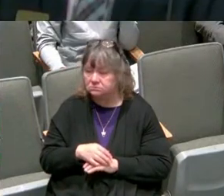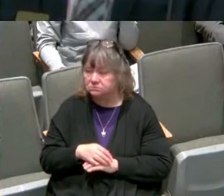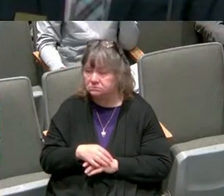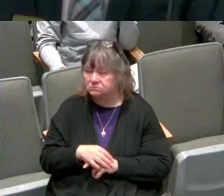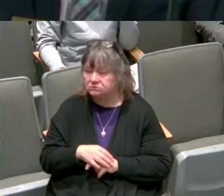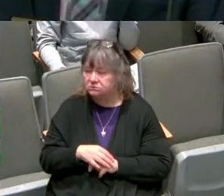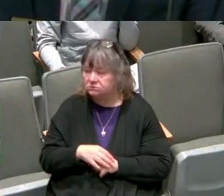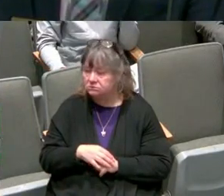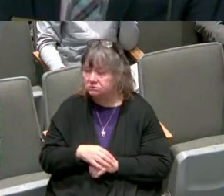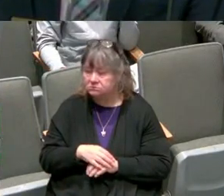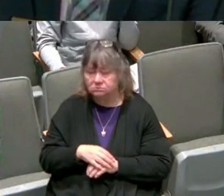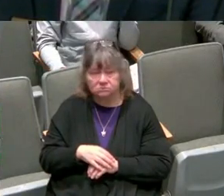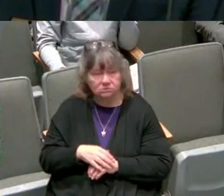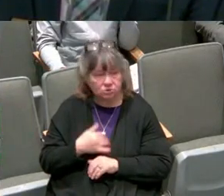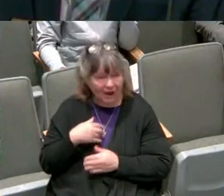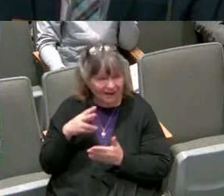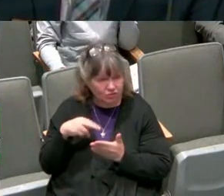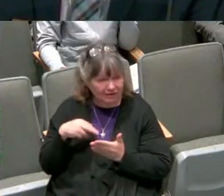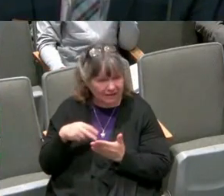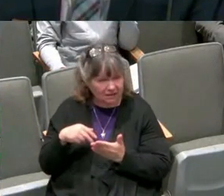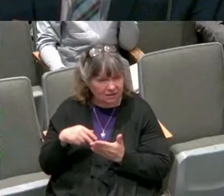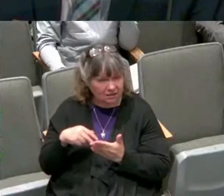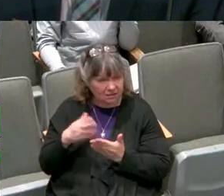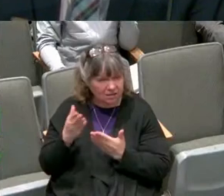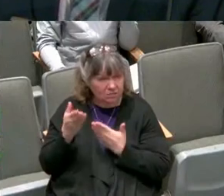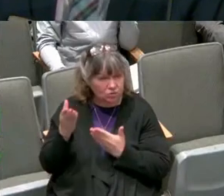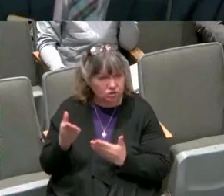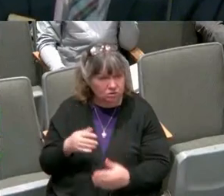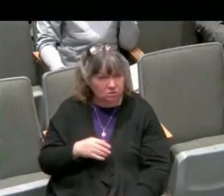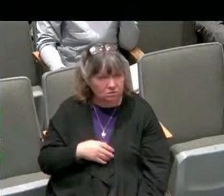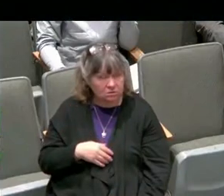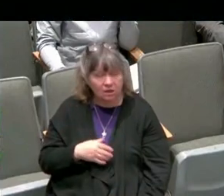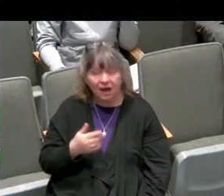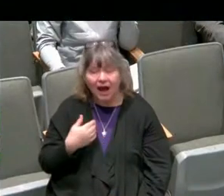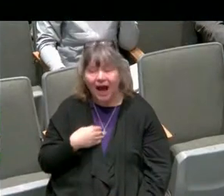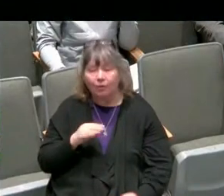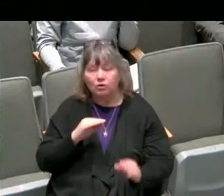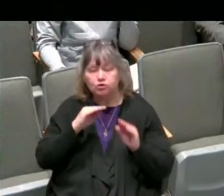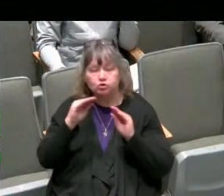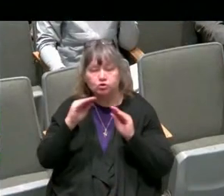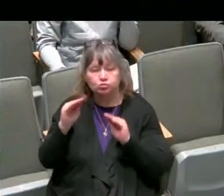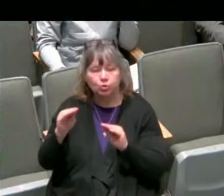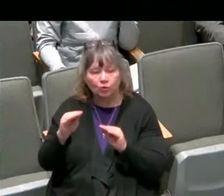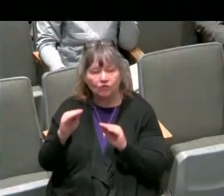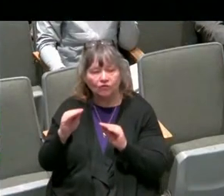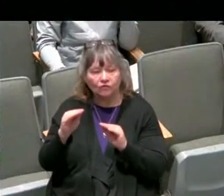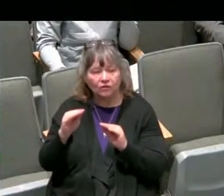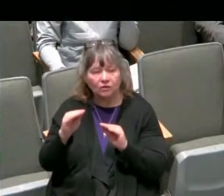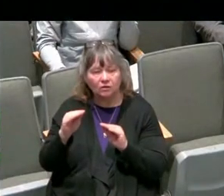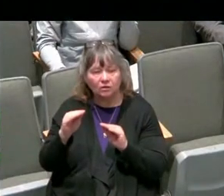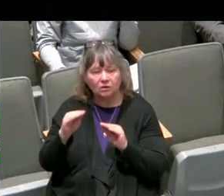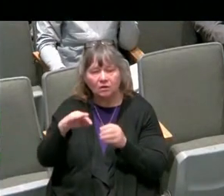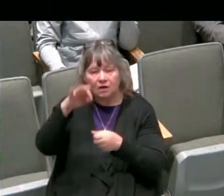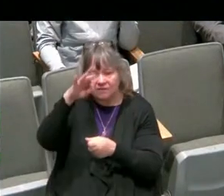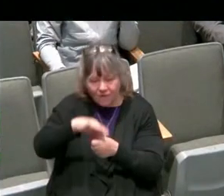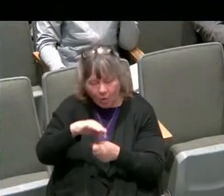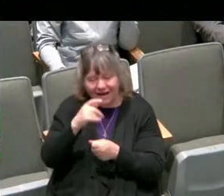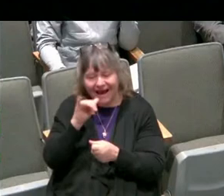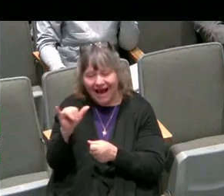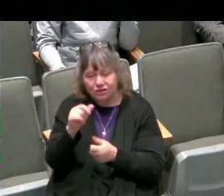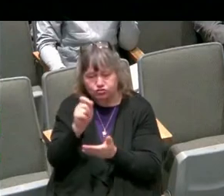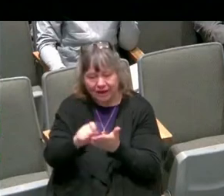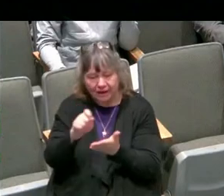I feel you want me me to read the motion I want to move the motion as written thank you